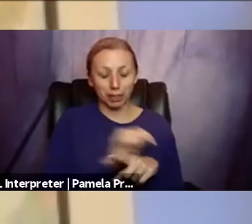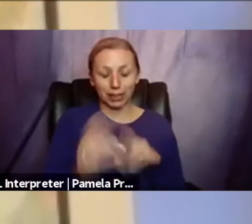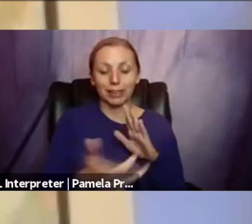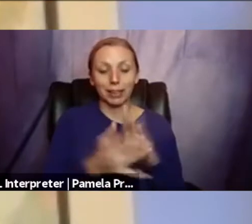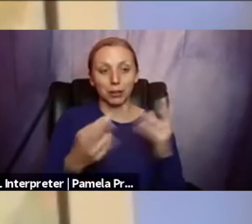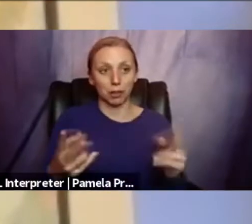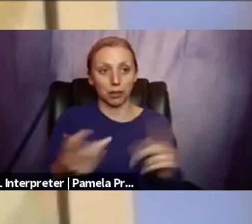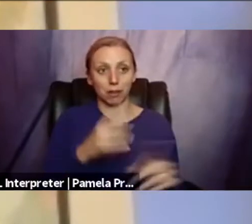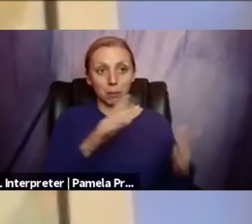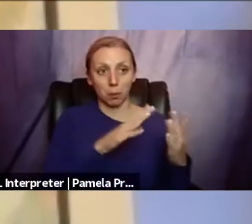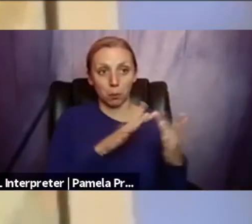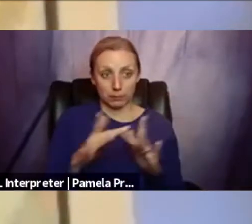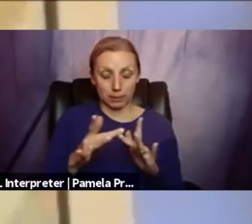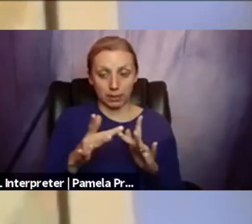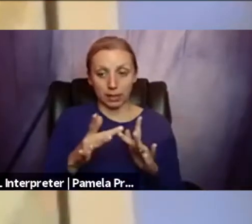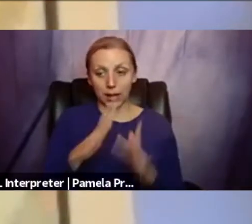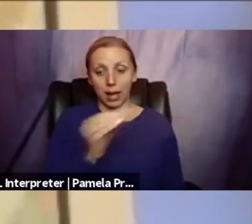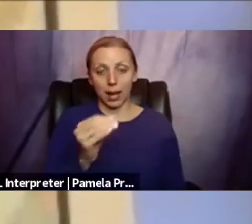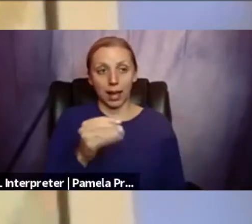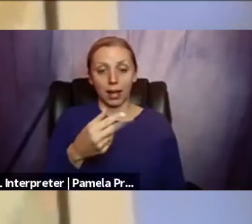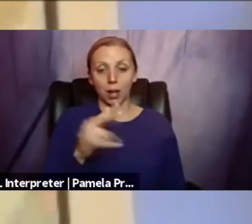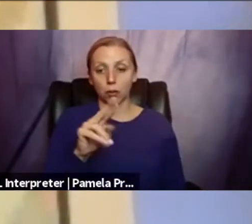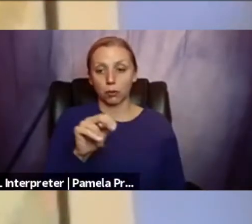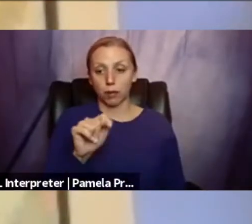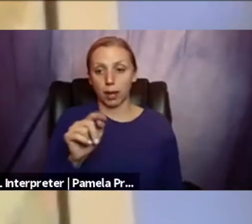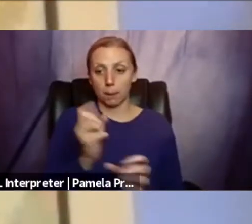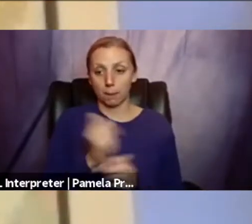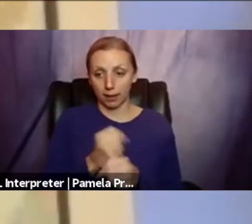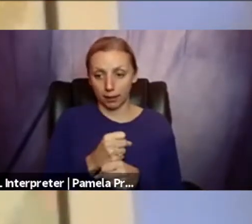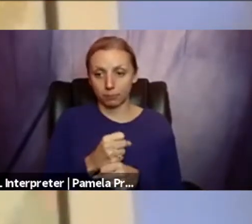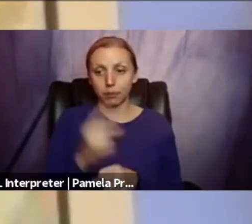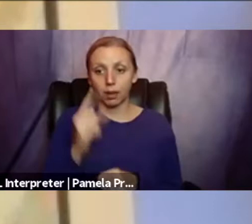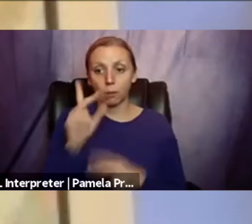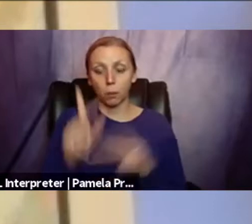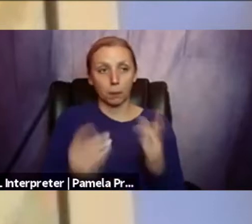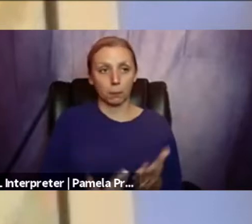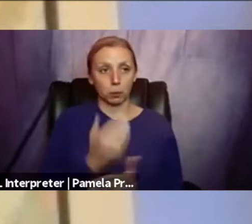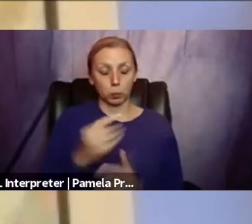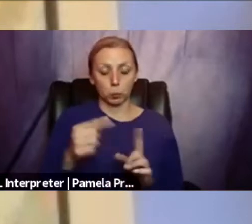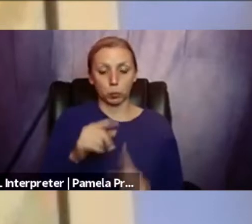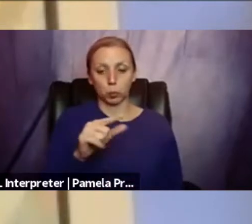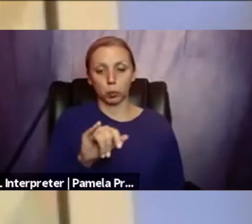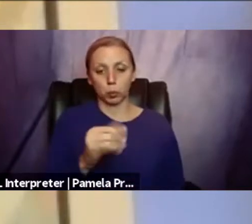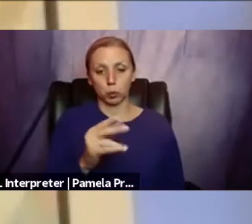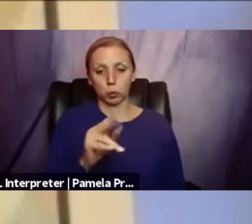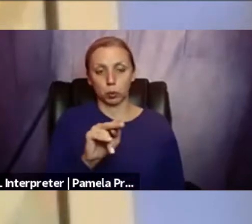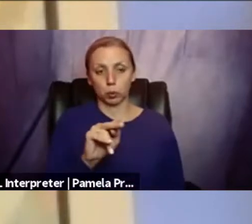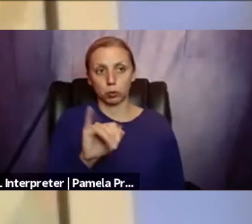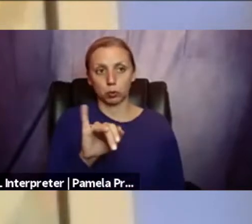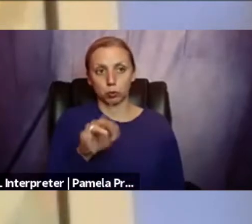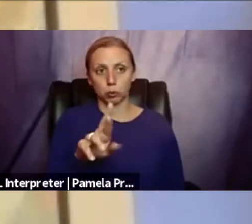our website, and grant making. For those new to the Junior Committee, or JCOM as we